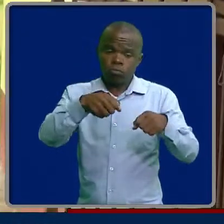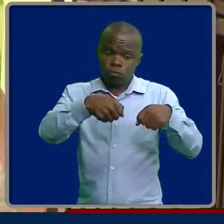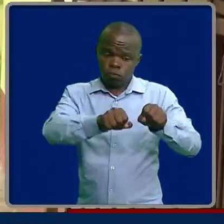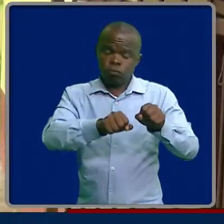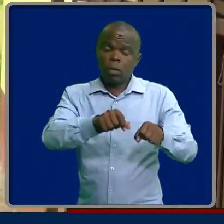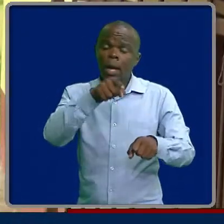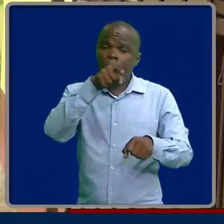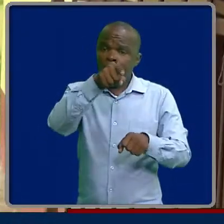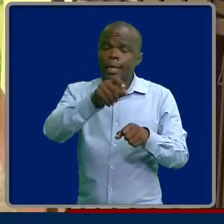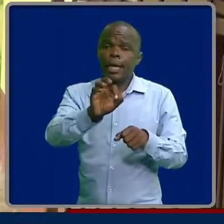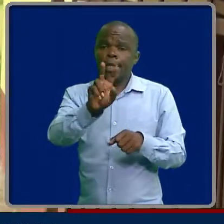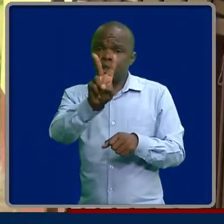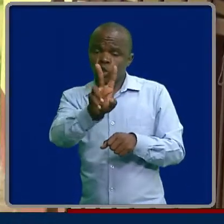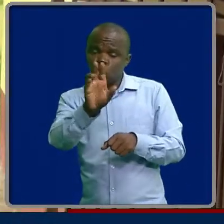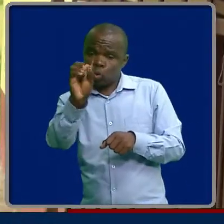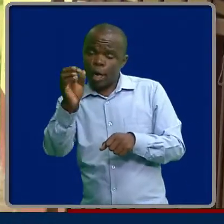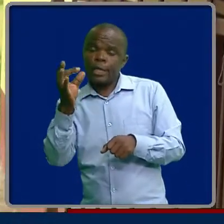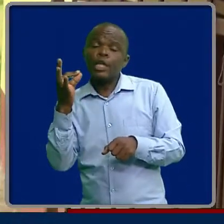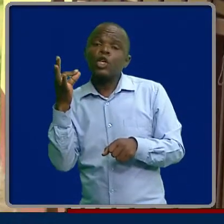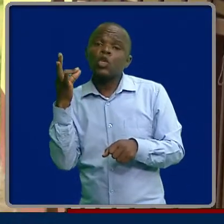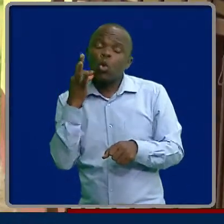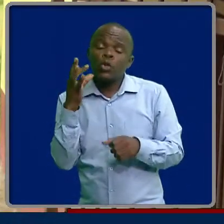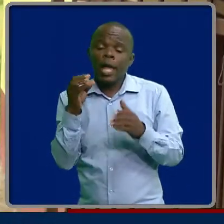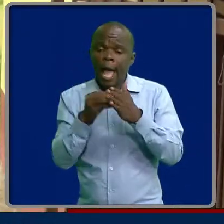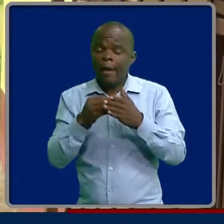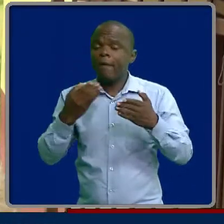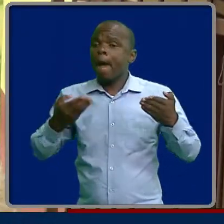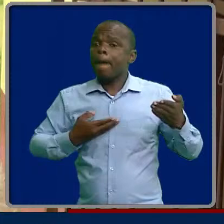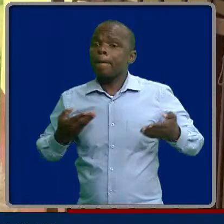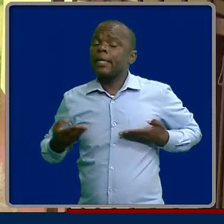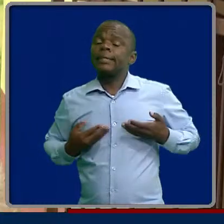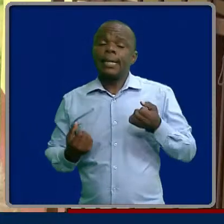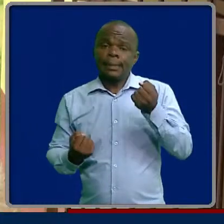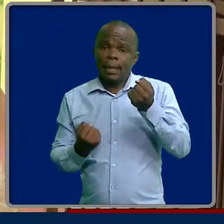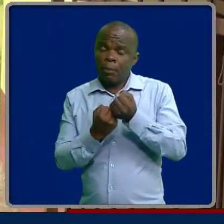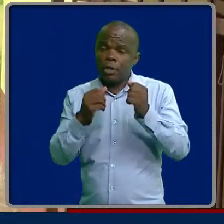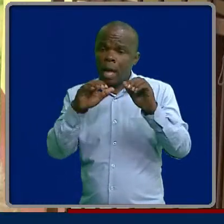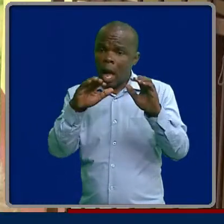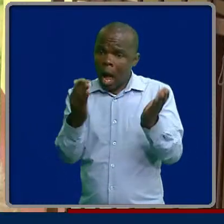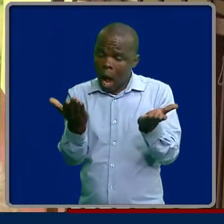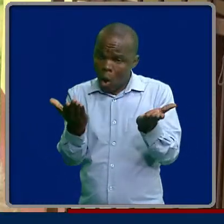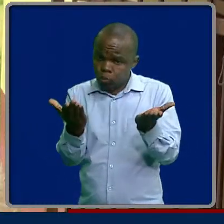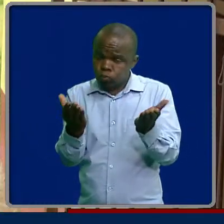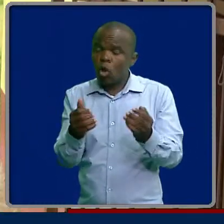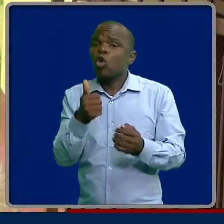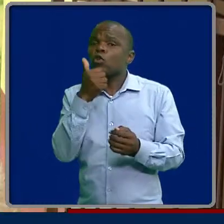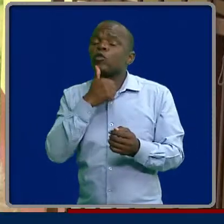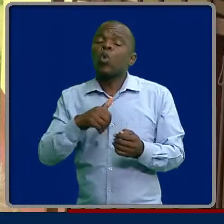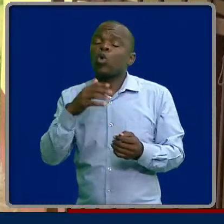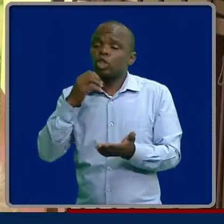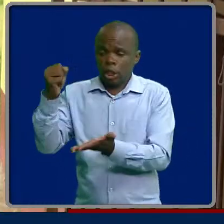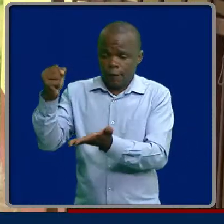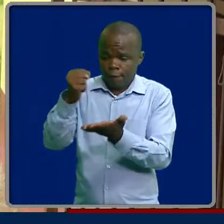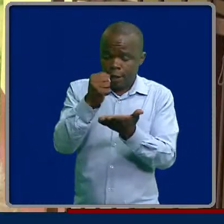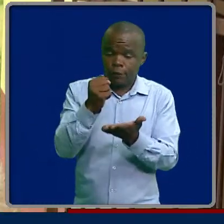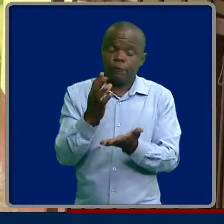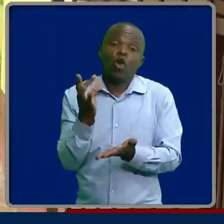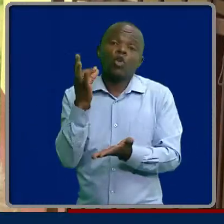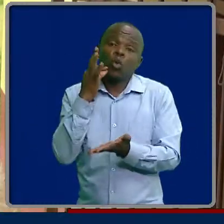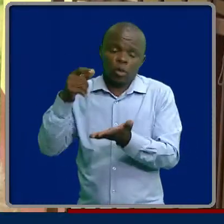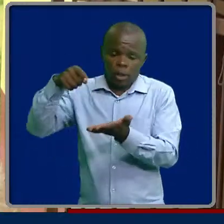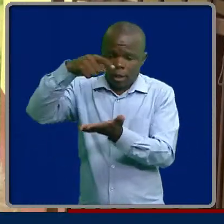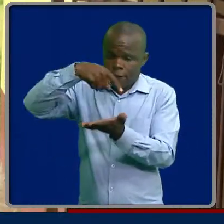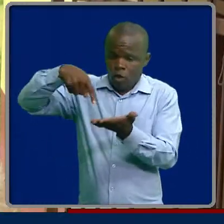country. Sikubone kuhle ukuthi nabasebalutse abathi lokuthi le timali accessa kanjani bangathathi nje ukuthi hayi lawa